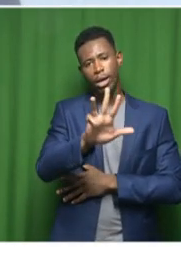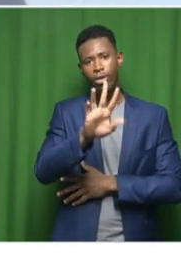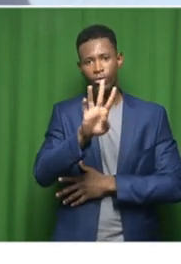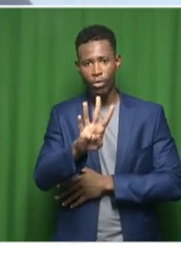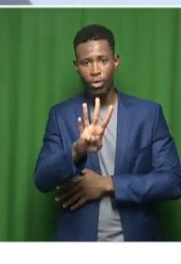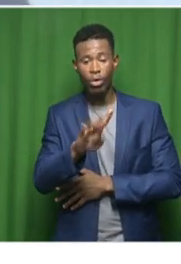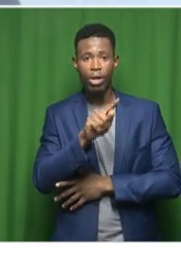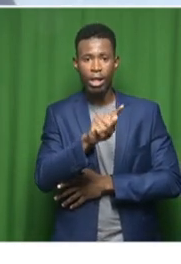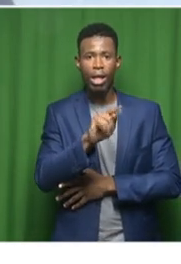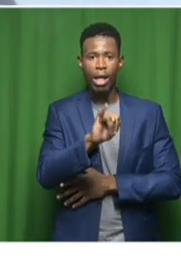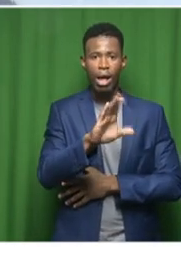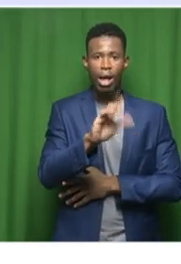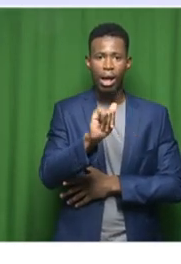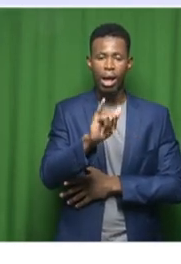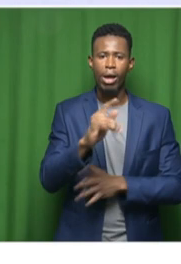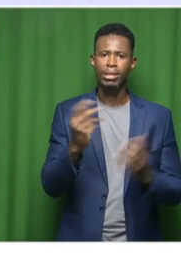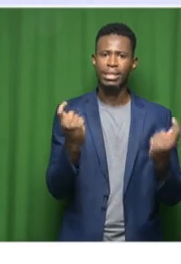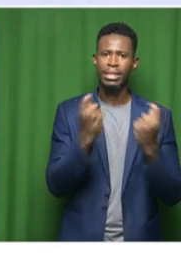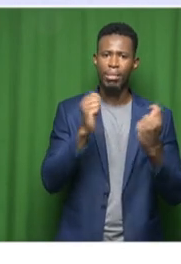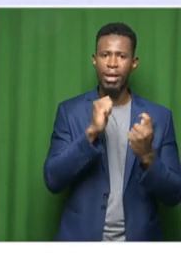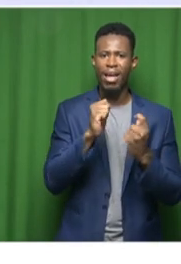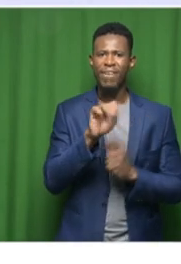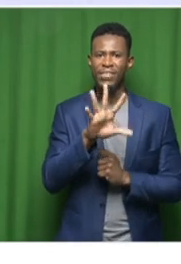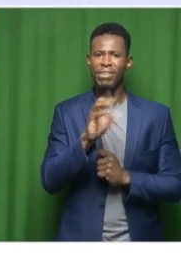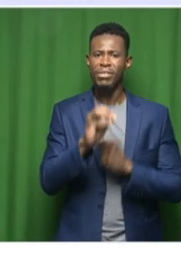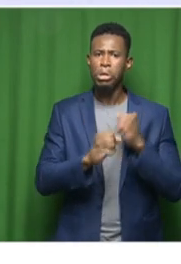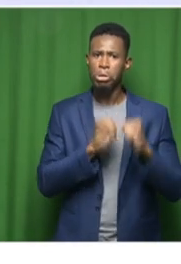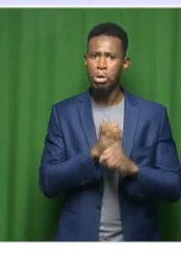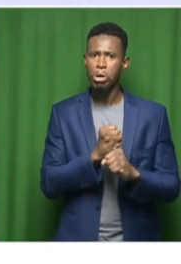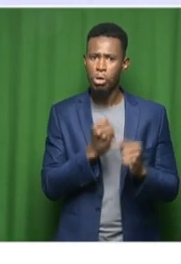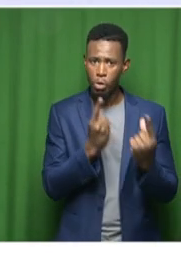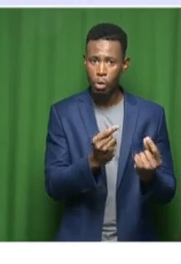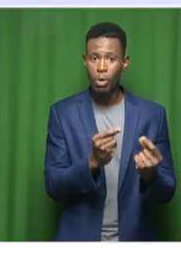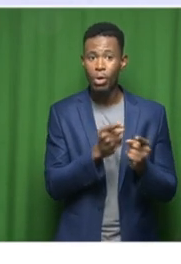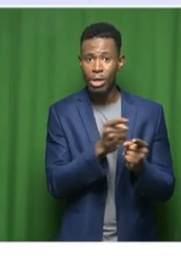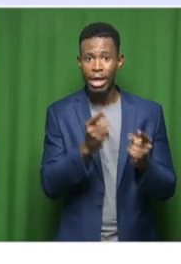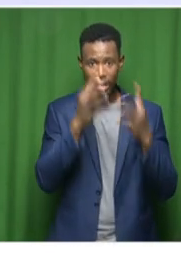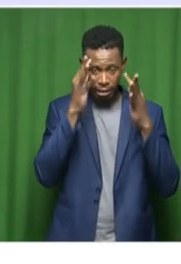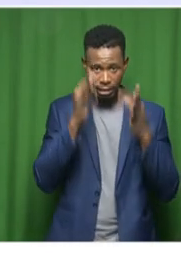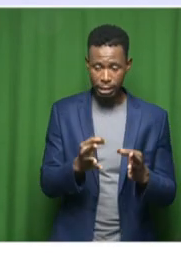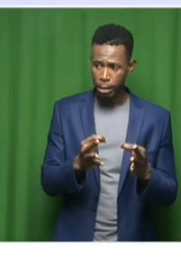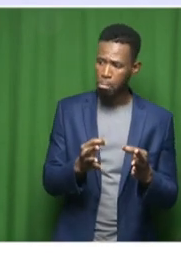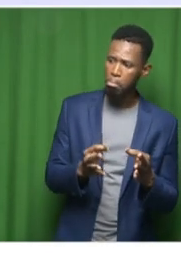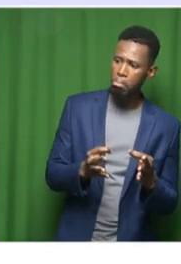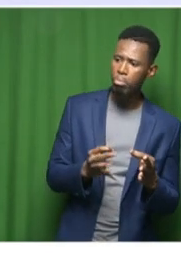in 1994, when ICAO was celebrating its 50th anniversary, it decided that we must then have